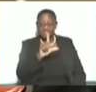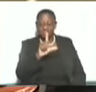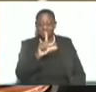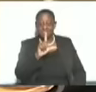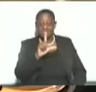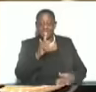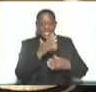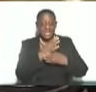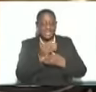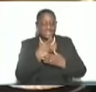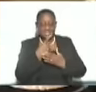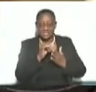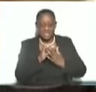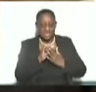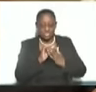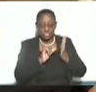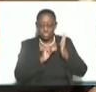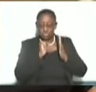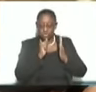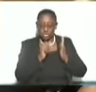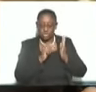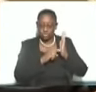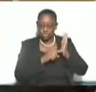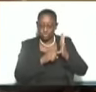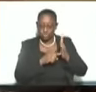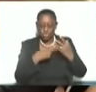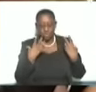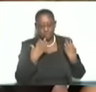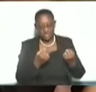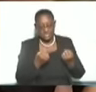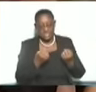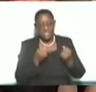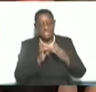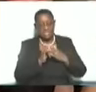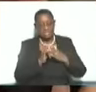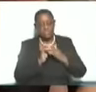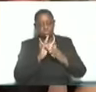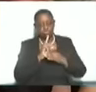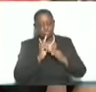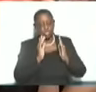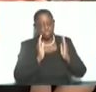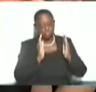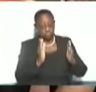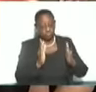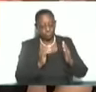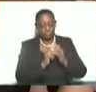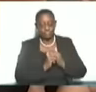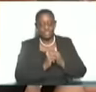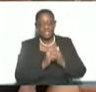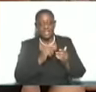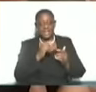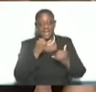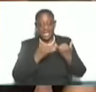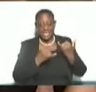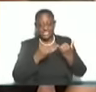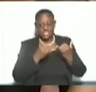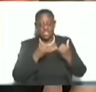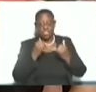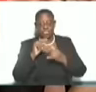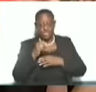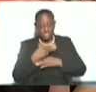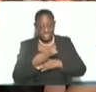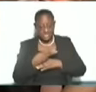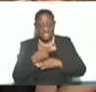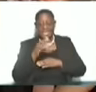Does that engender any confidence that we are really on the right path? England, last Thursday, gave